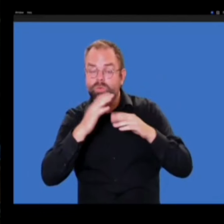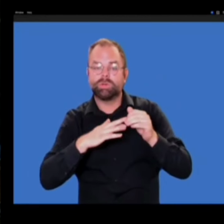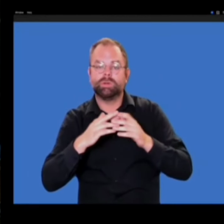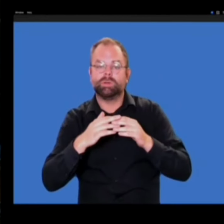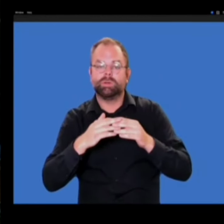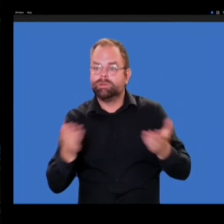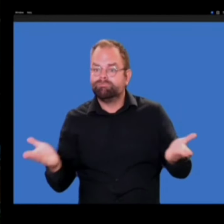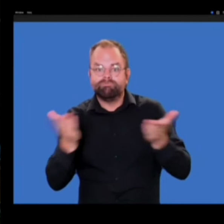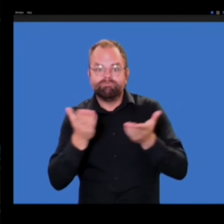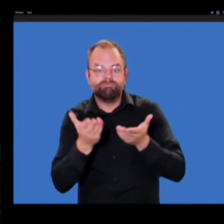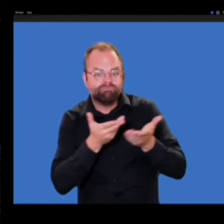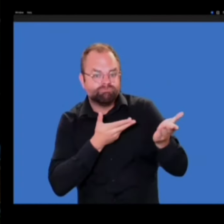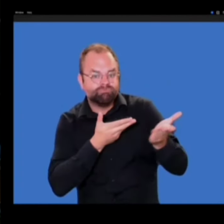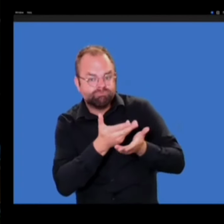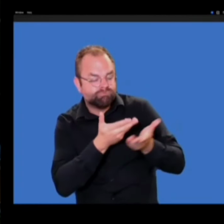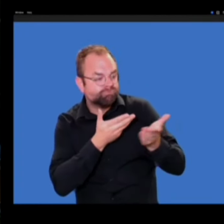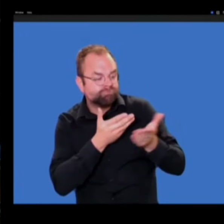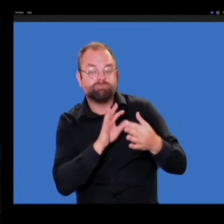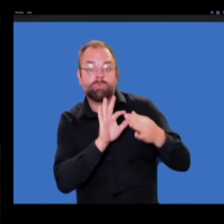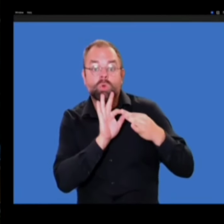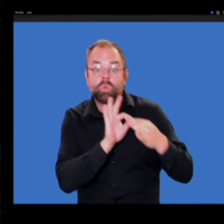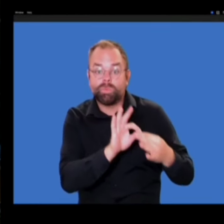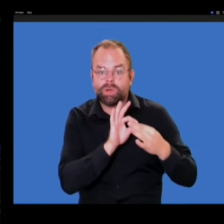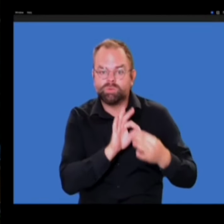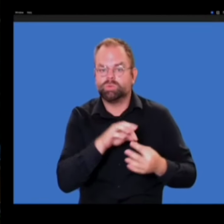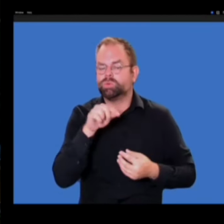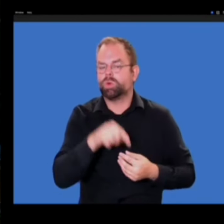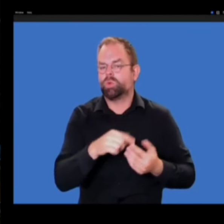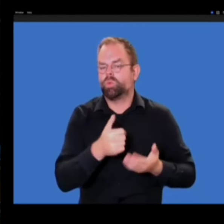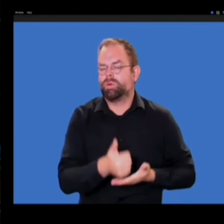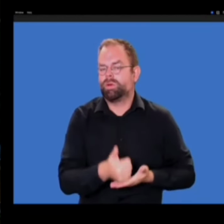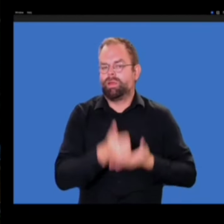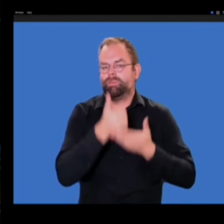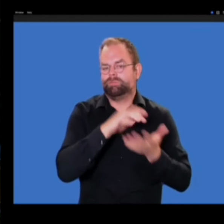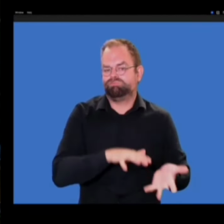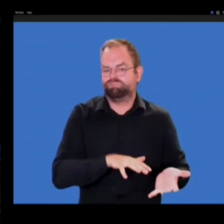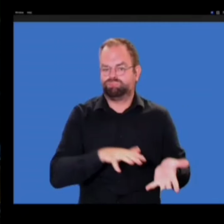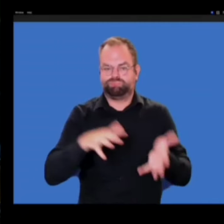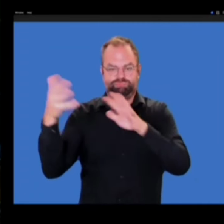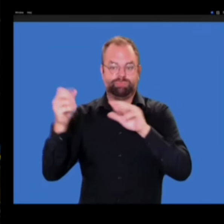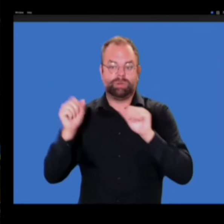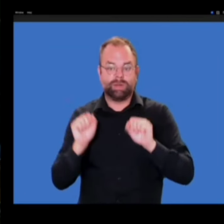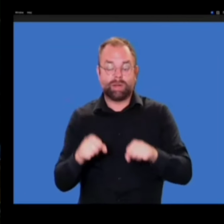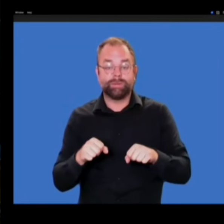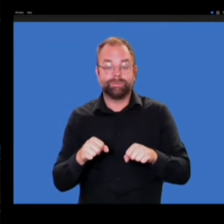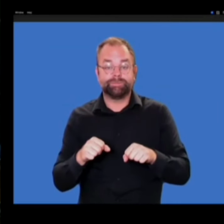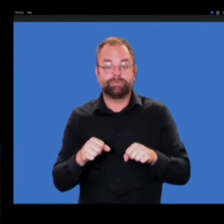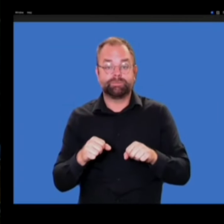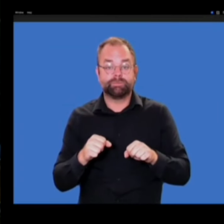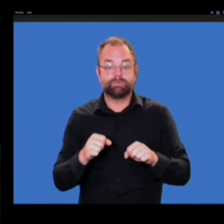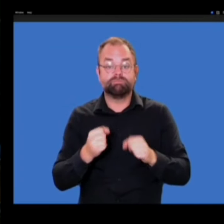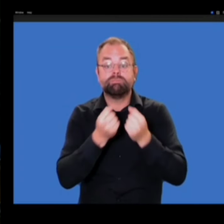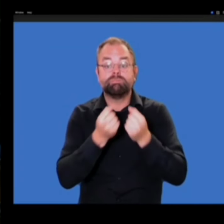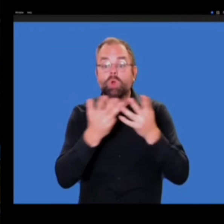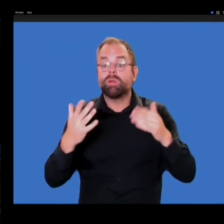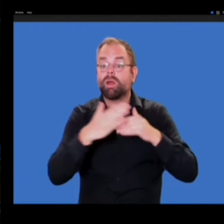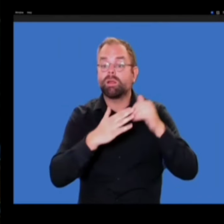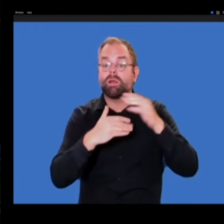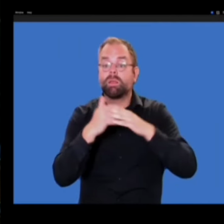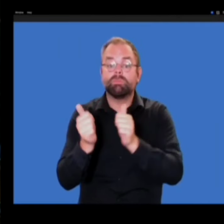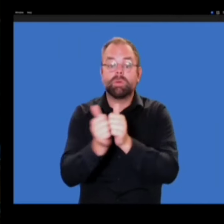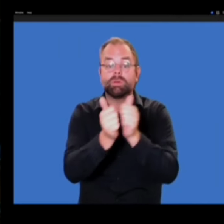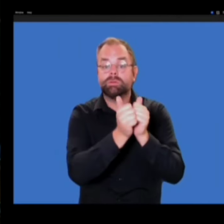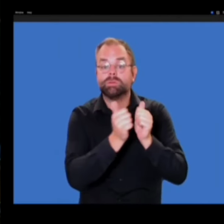institutions, we are crucial in restoring peace, fostering reconciliation, and building